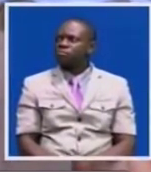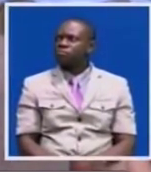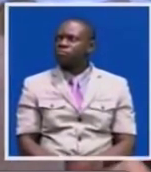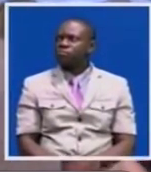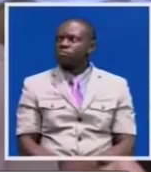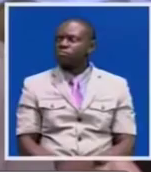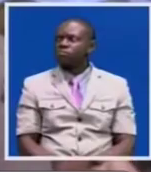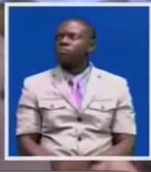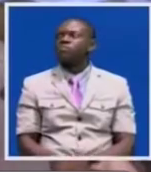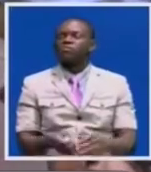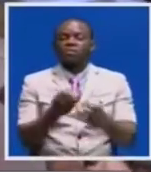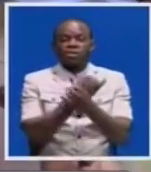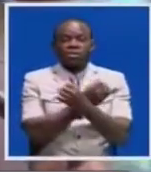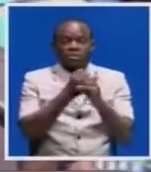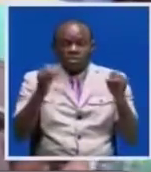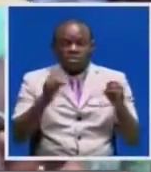Independence means